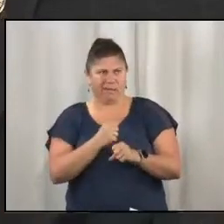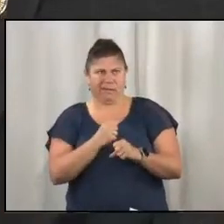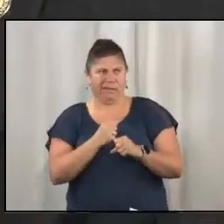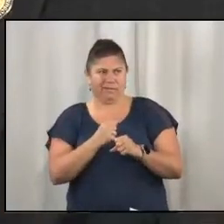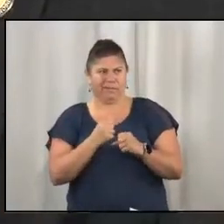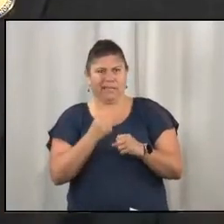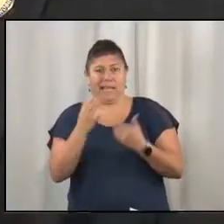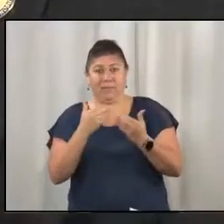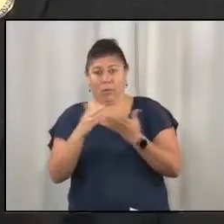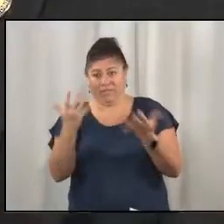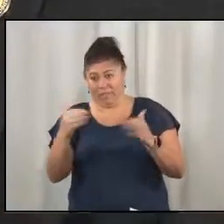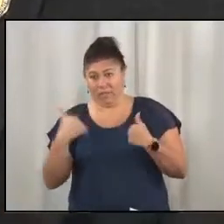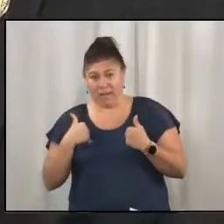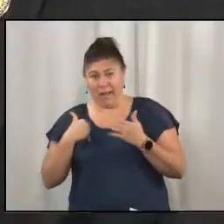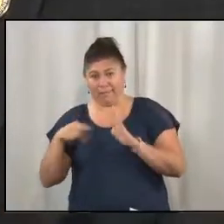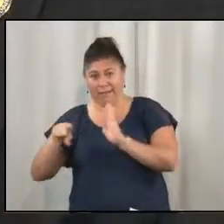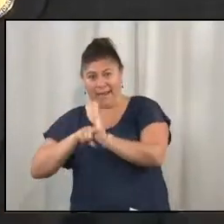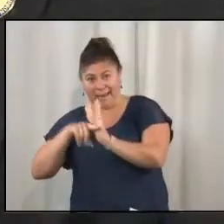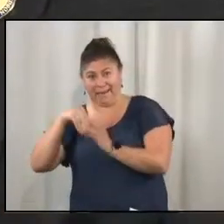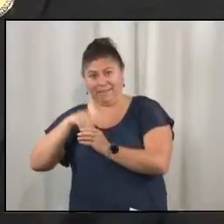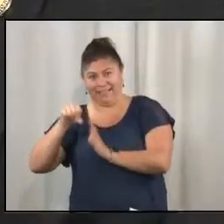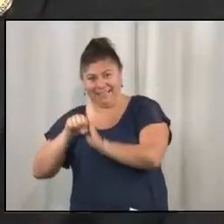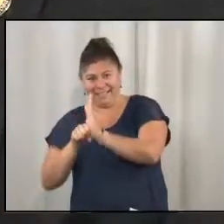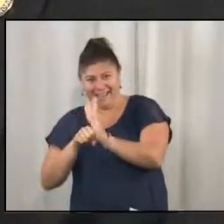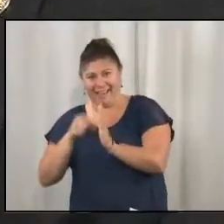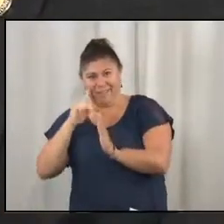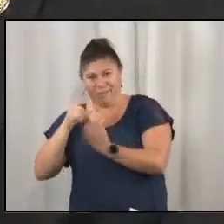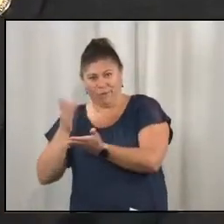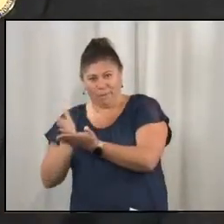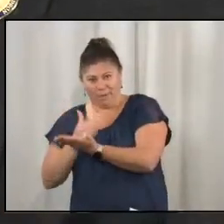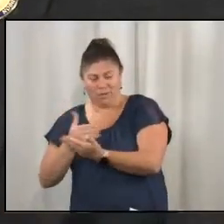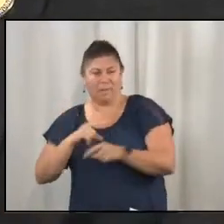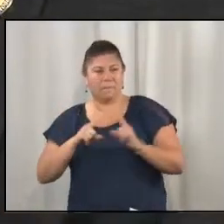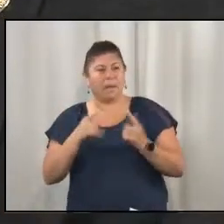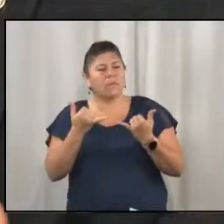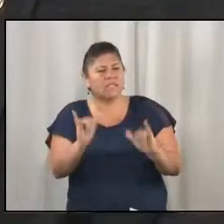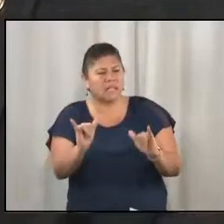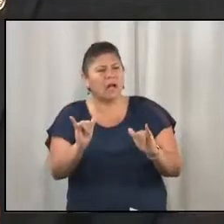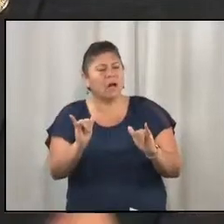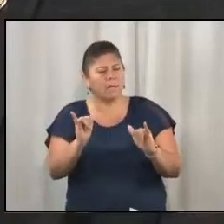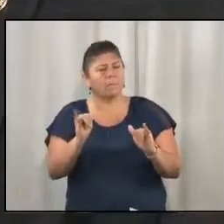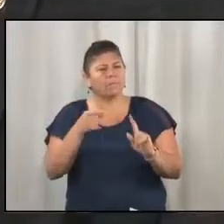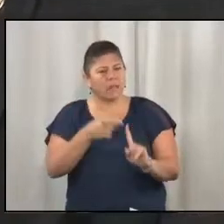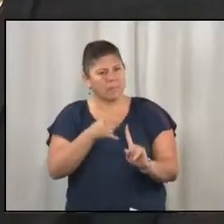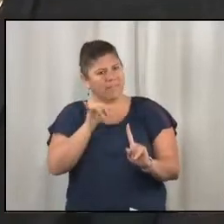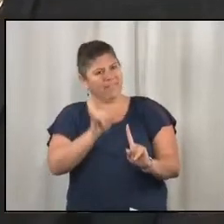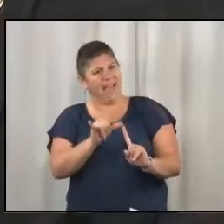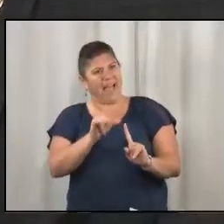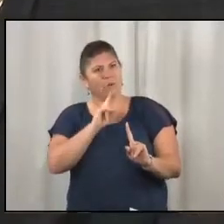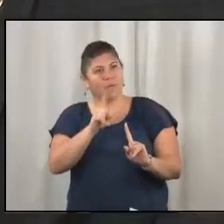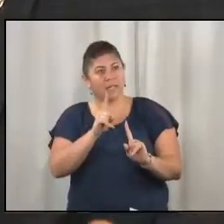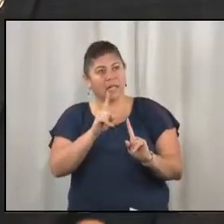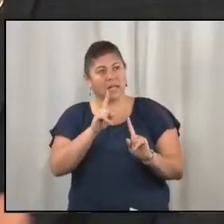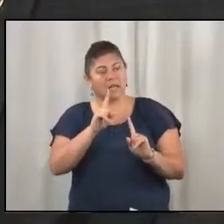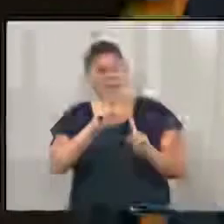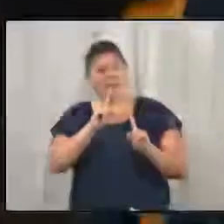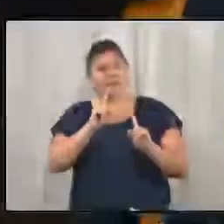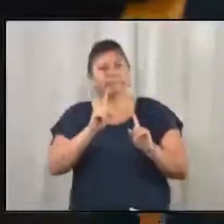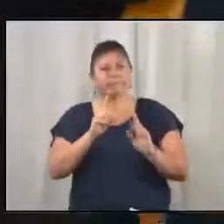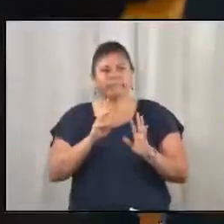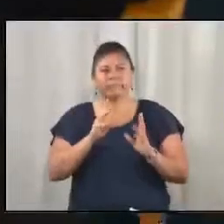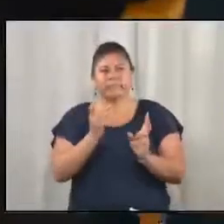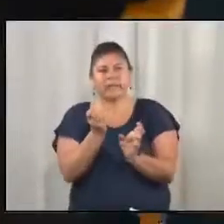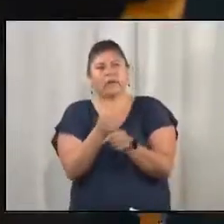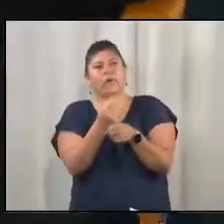deficit in the state. There was $1 billion investment back in the HAP funding that creates more opportunities for us to continue